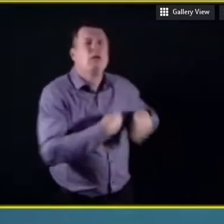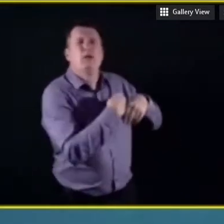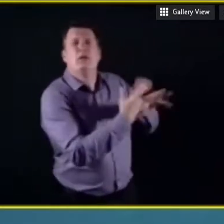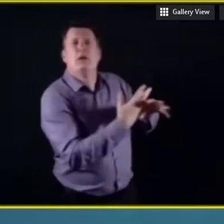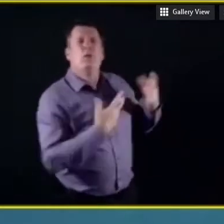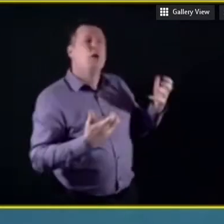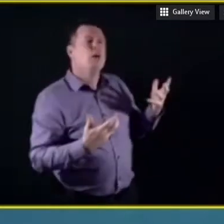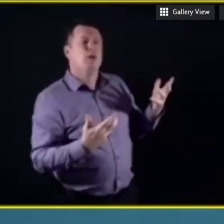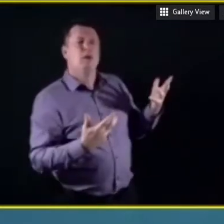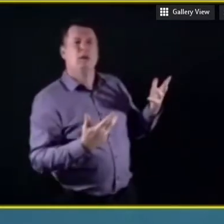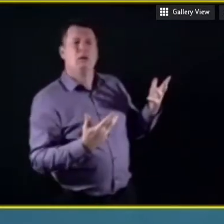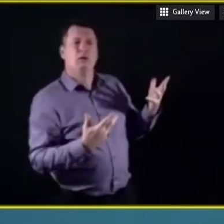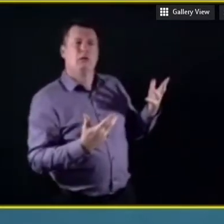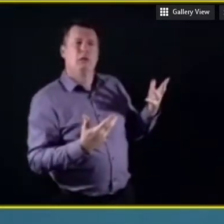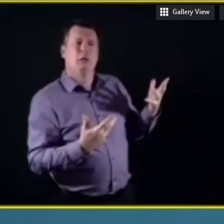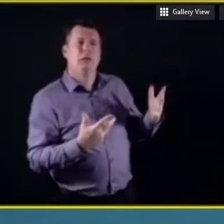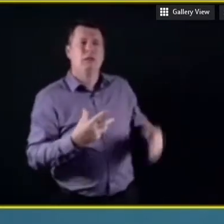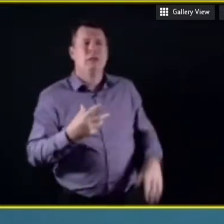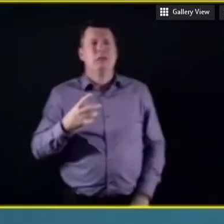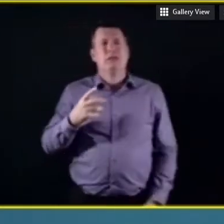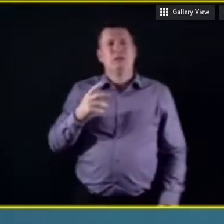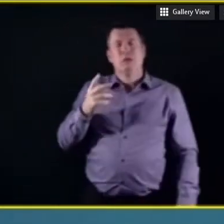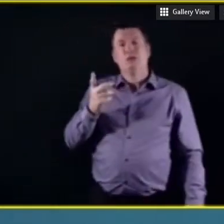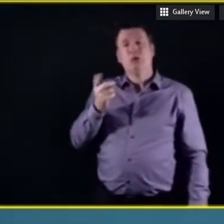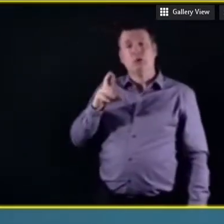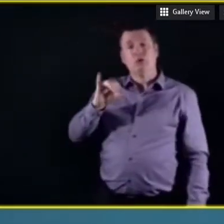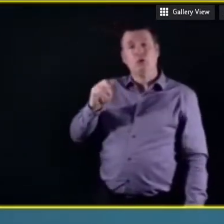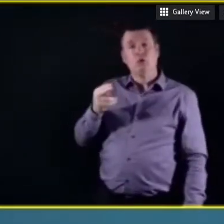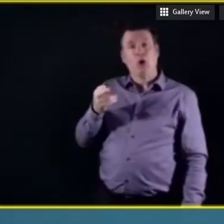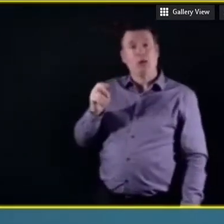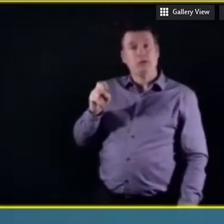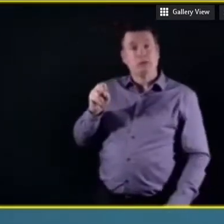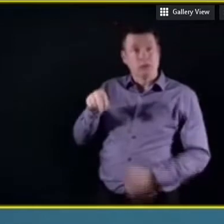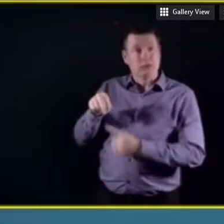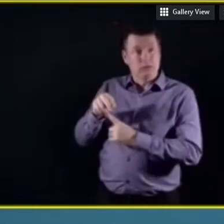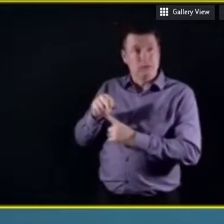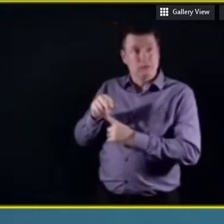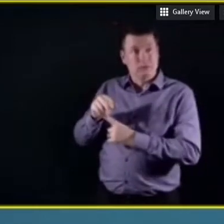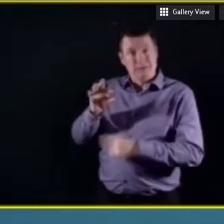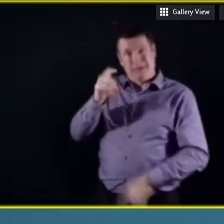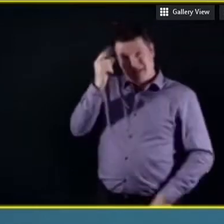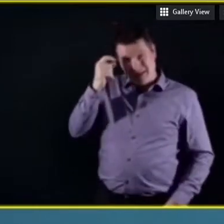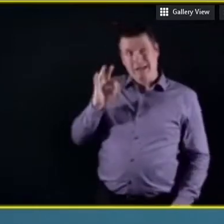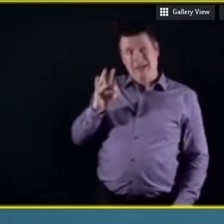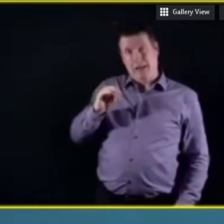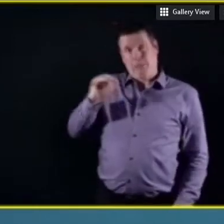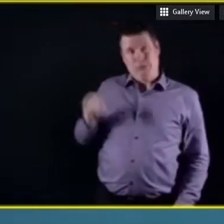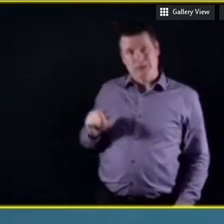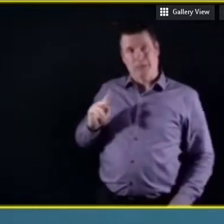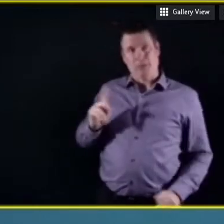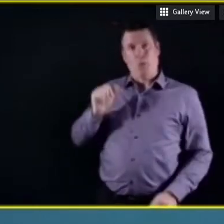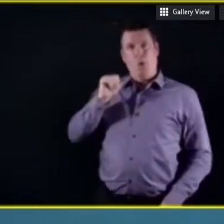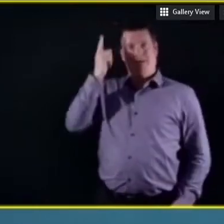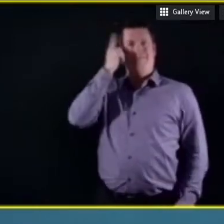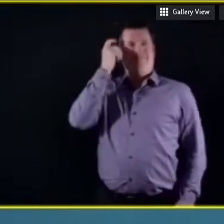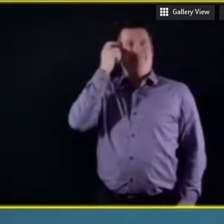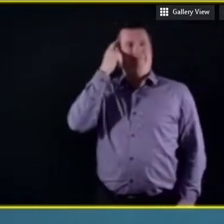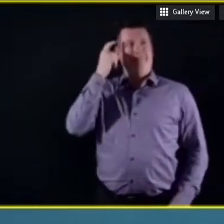the patients that fear they have COVID-19 don't. What are some of the conditions besides bacterial pneumonia, as he mentioned, that you're seeing when